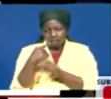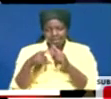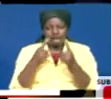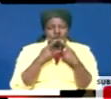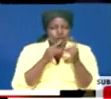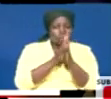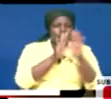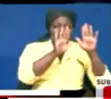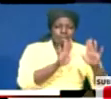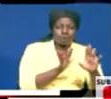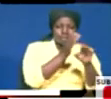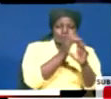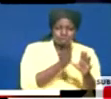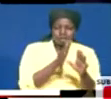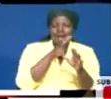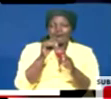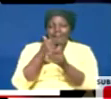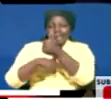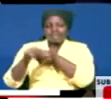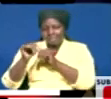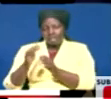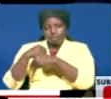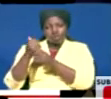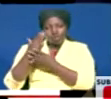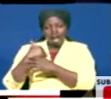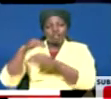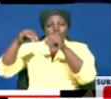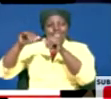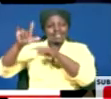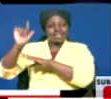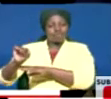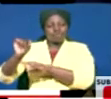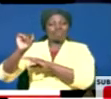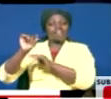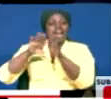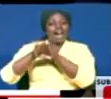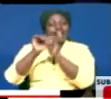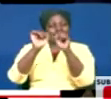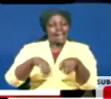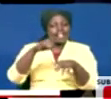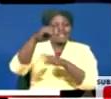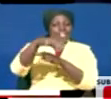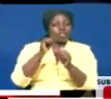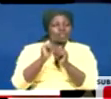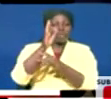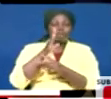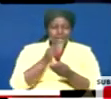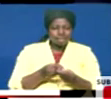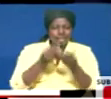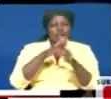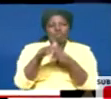to ensure quality, affordable and accessible fertilizer that will be available to all farmers